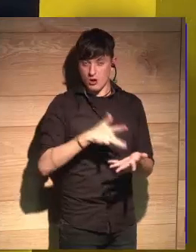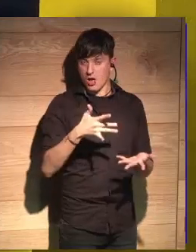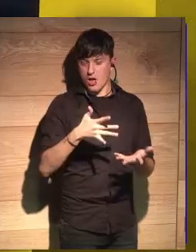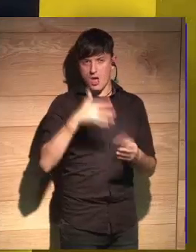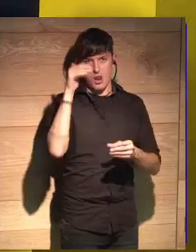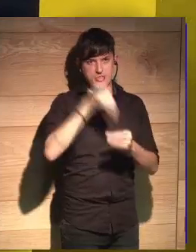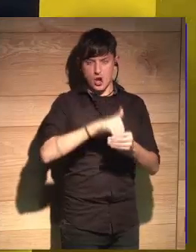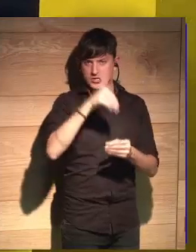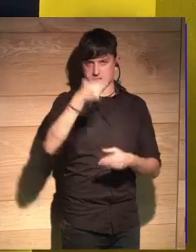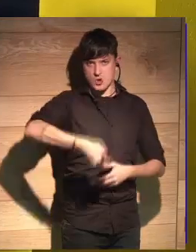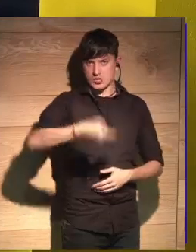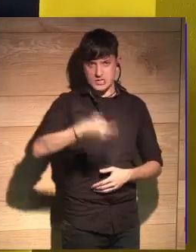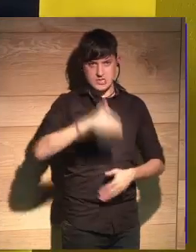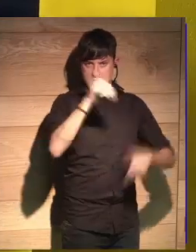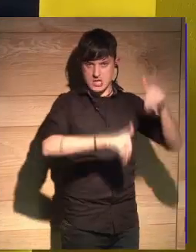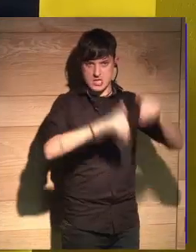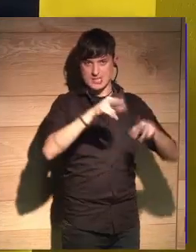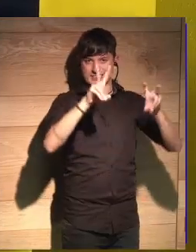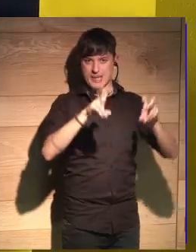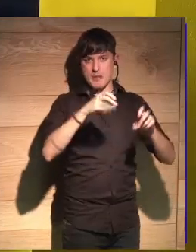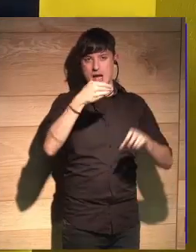Brexit election. If the British people